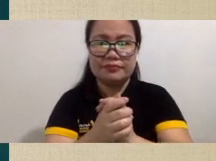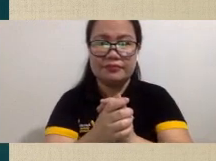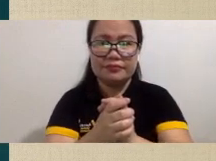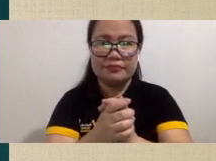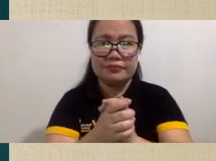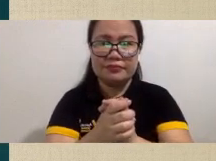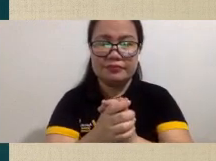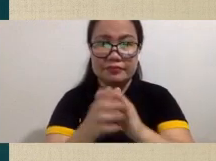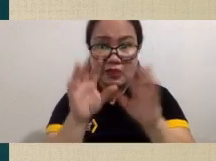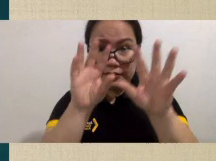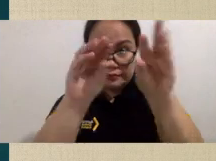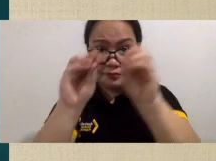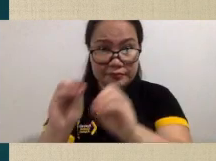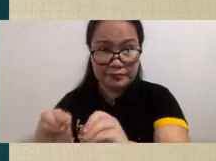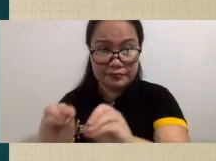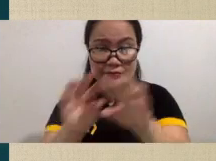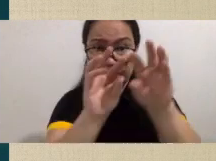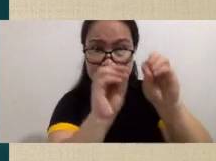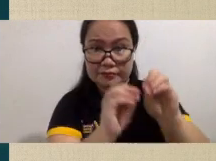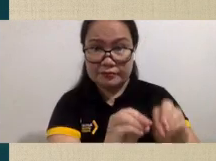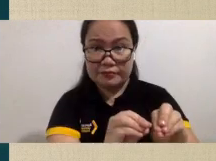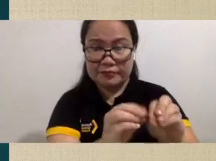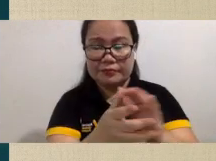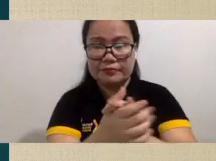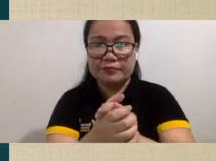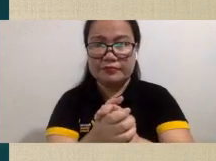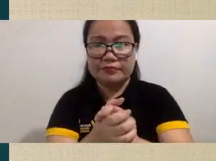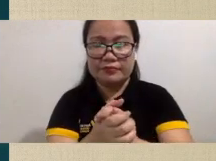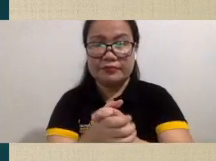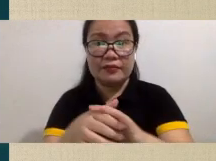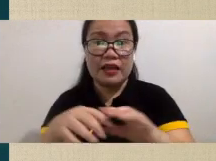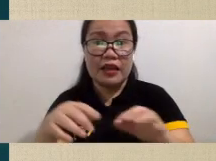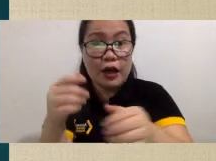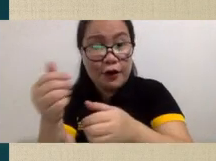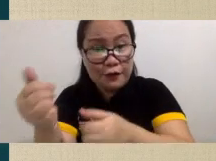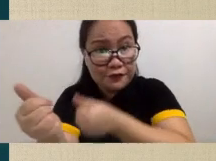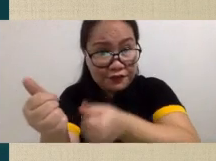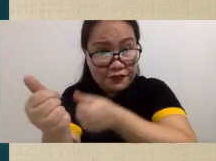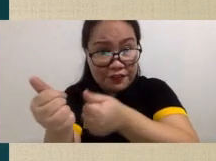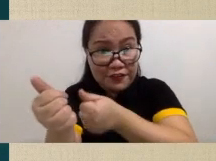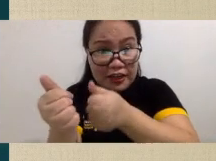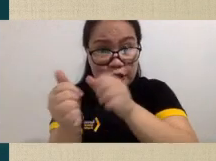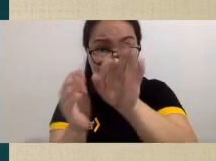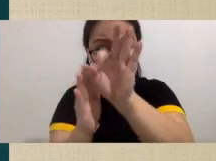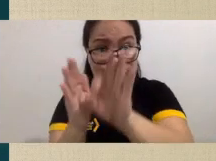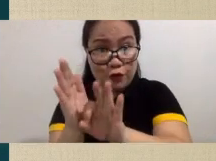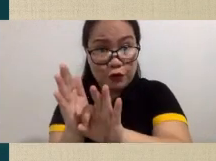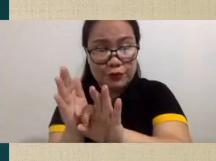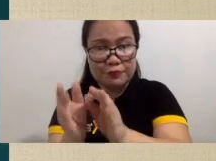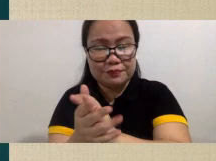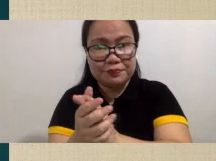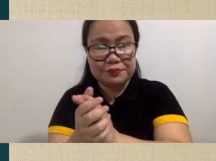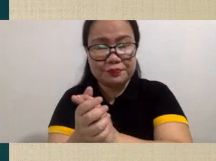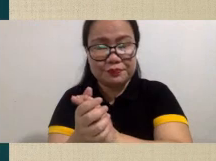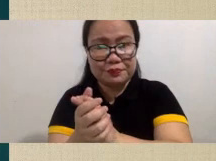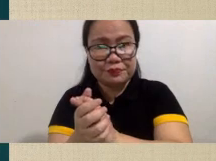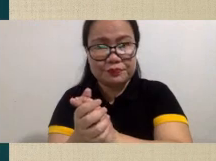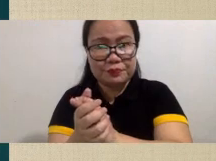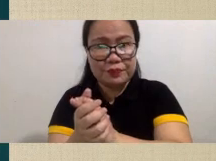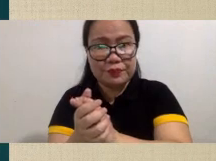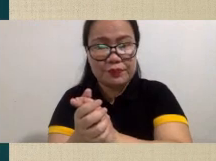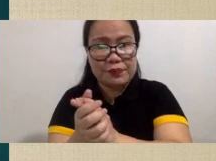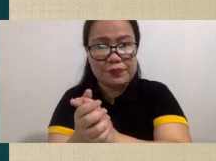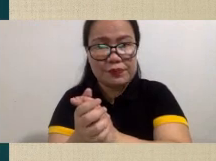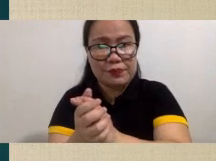Okay, so we will now supply the missing terms. So, following this form or